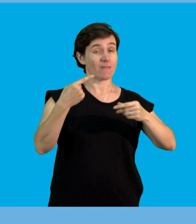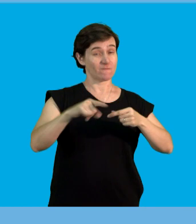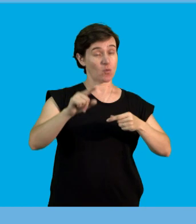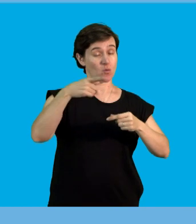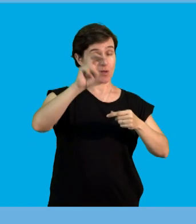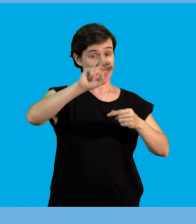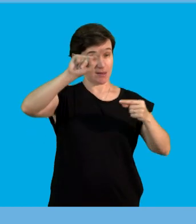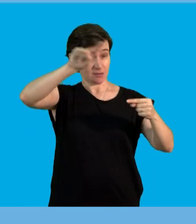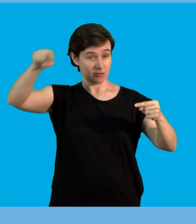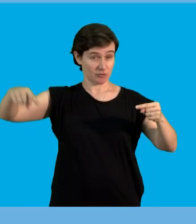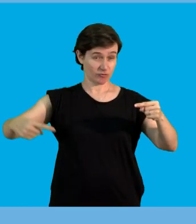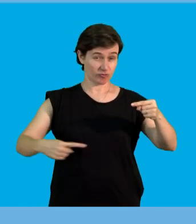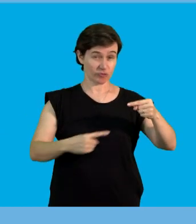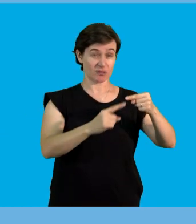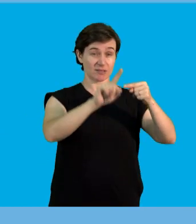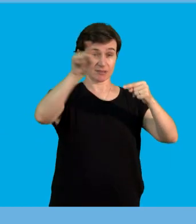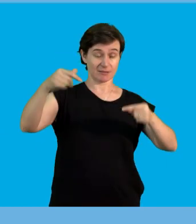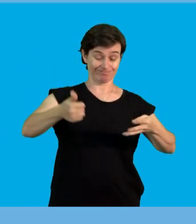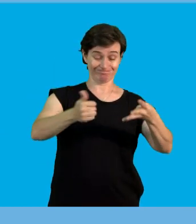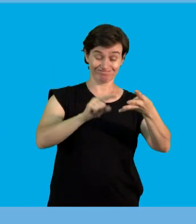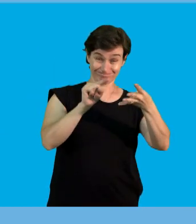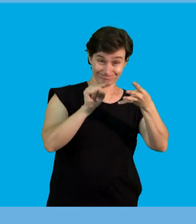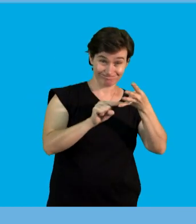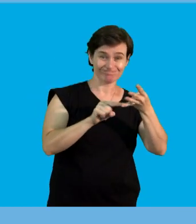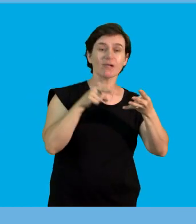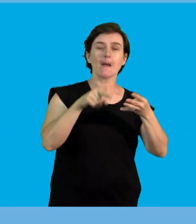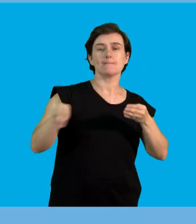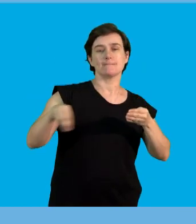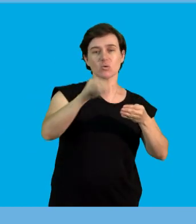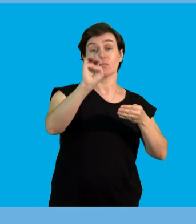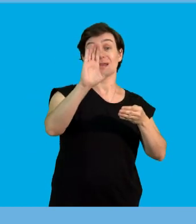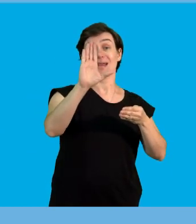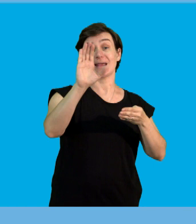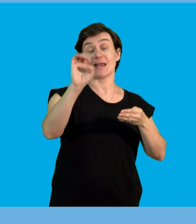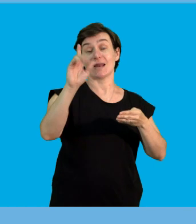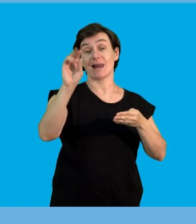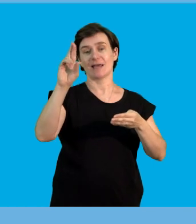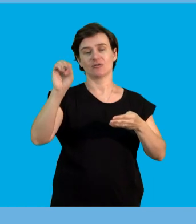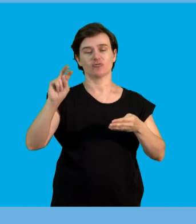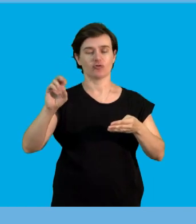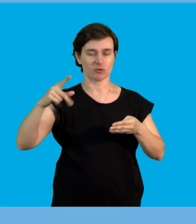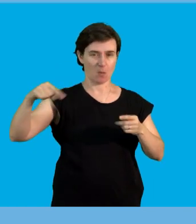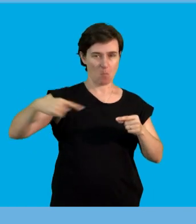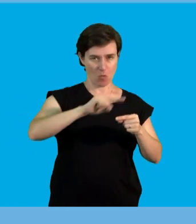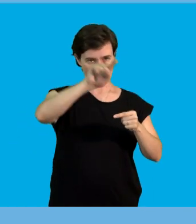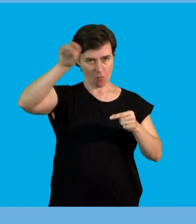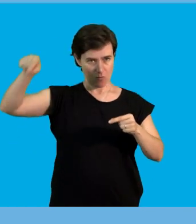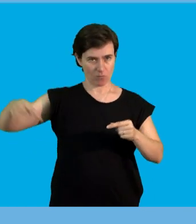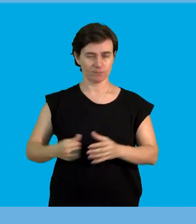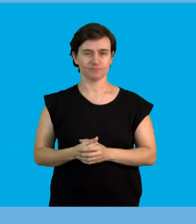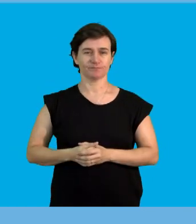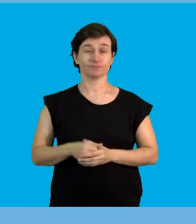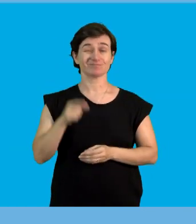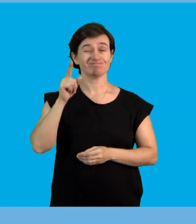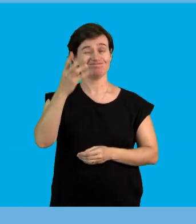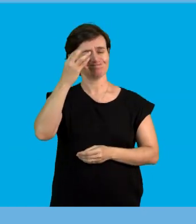and the electric current, that's now the movement of electrons through the conducting wires. Whenever you think back of this